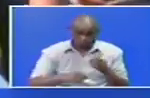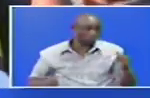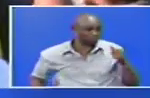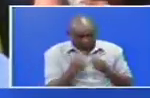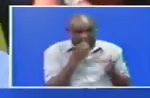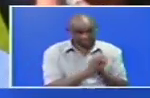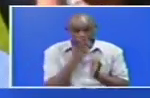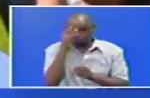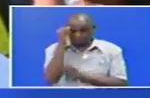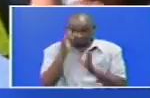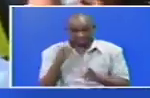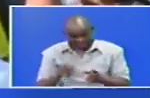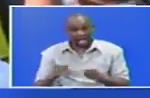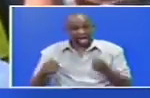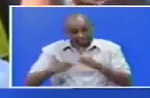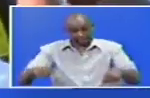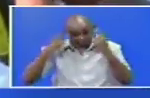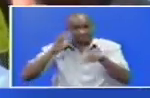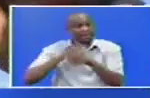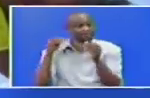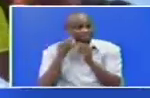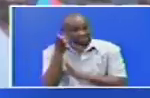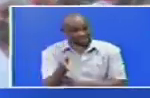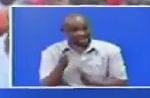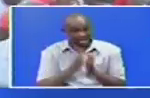the two politicians lashed during the meeting at